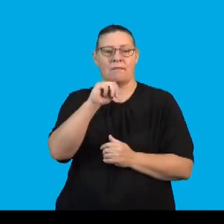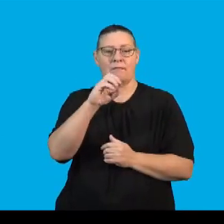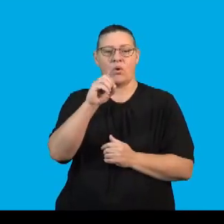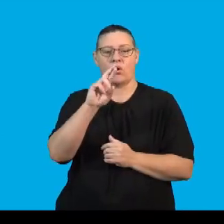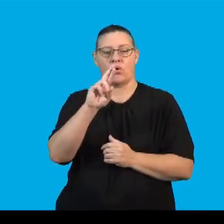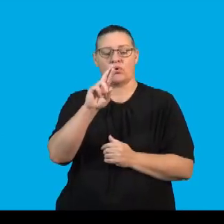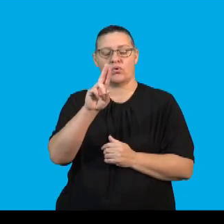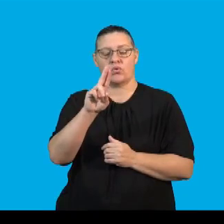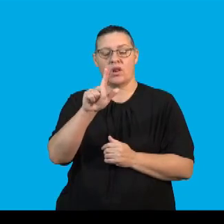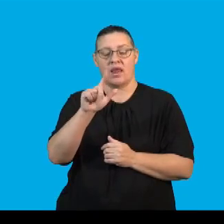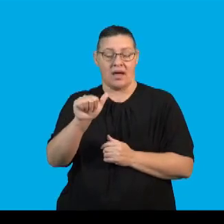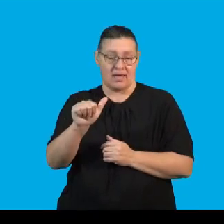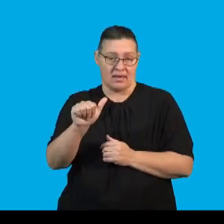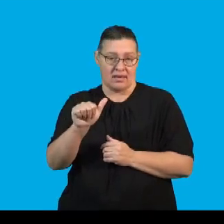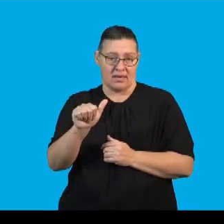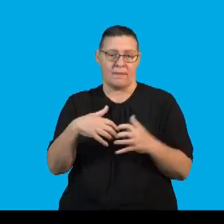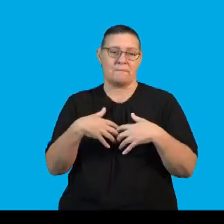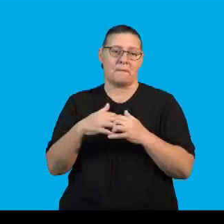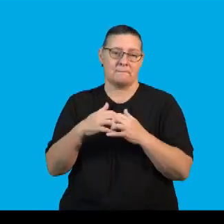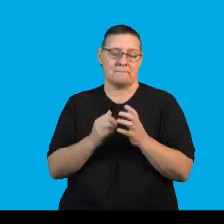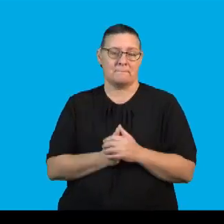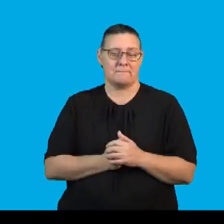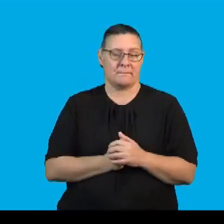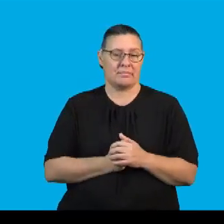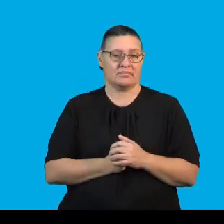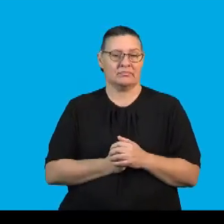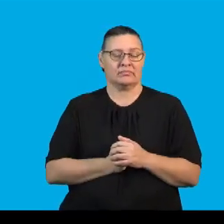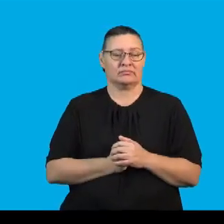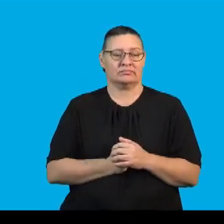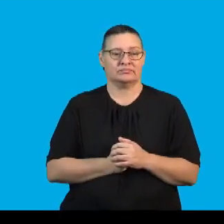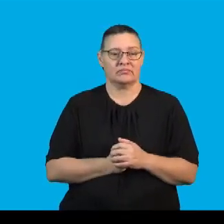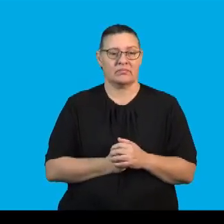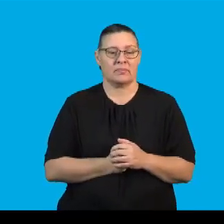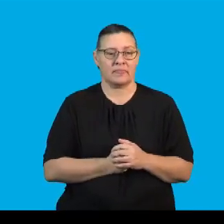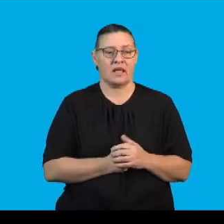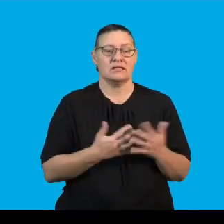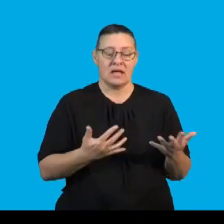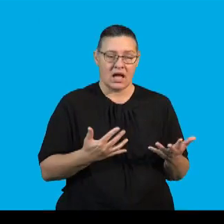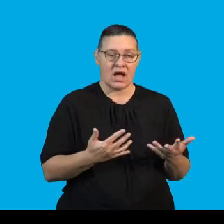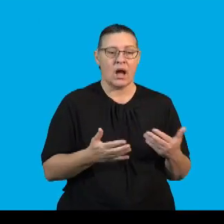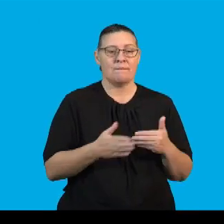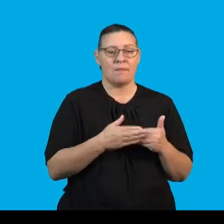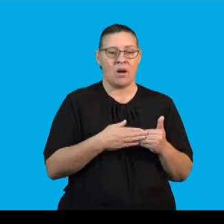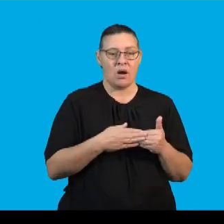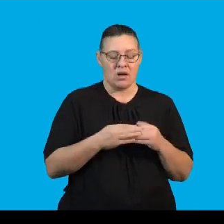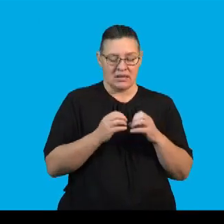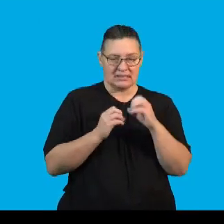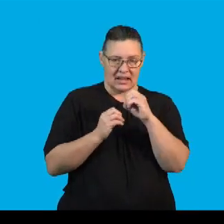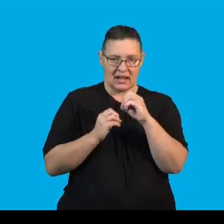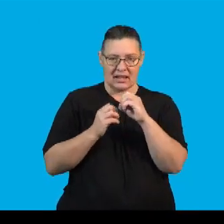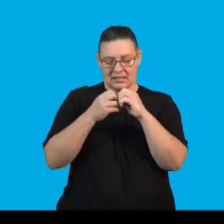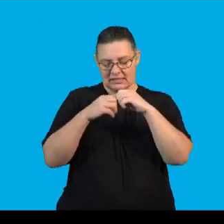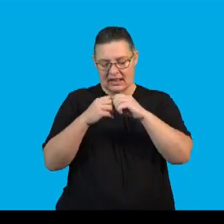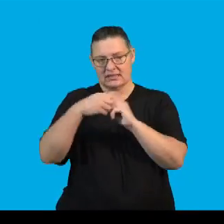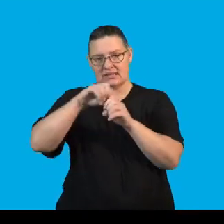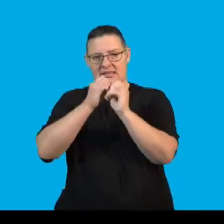is formed. Not marula, but morula. So in other words, if we've got a zygote, it will start to form a ball of